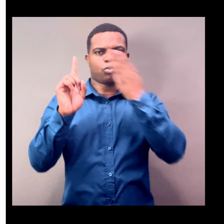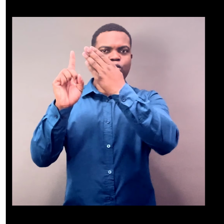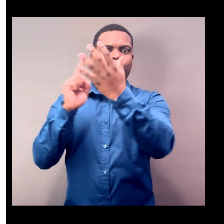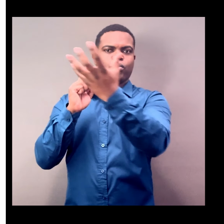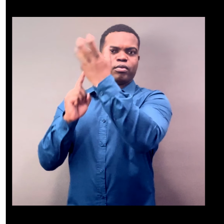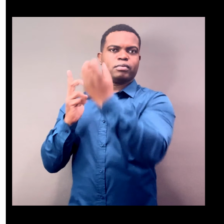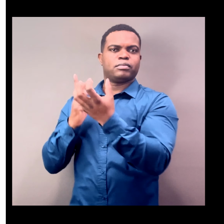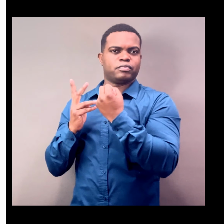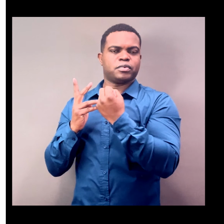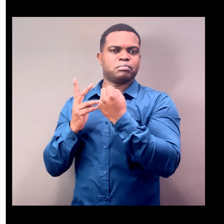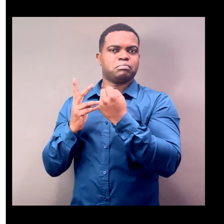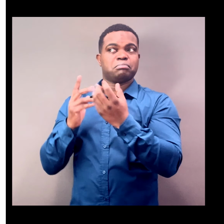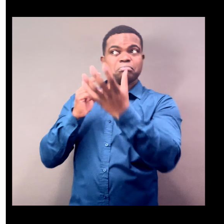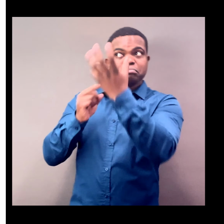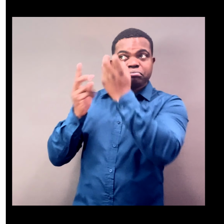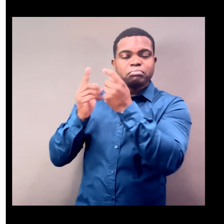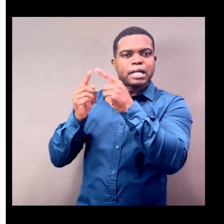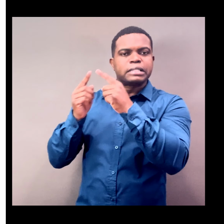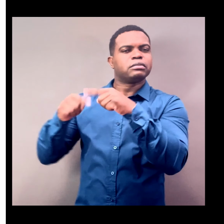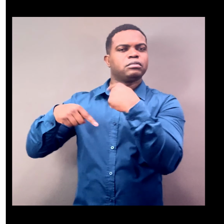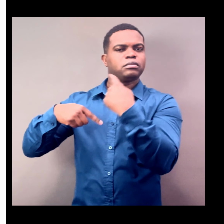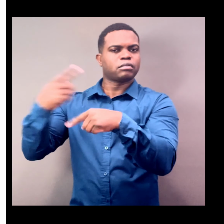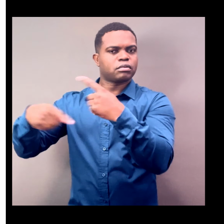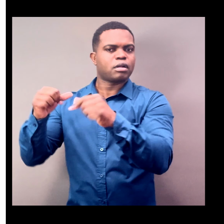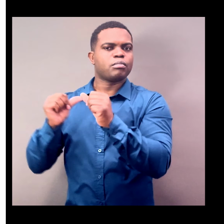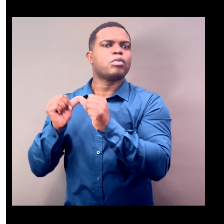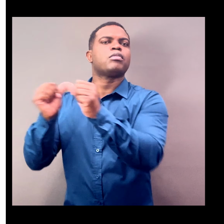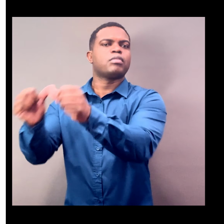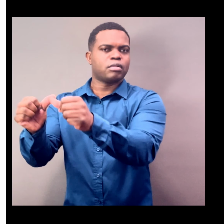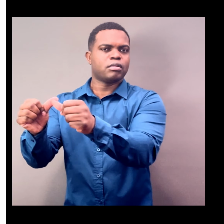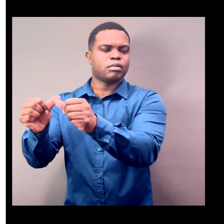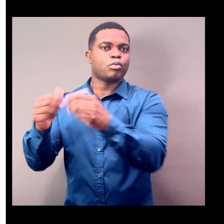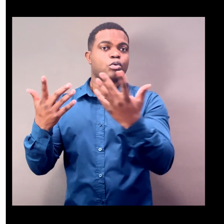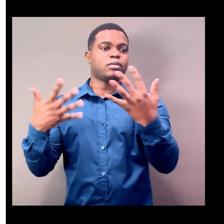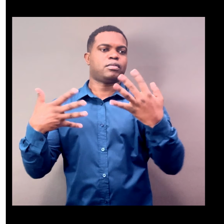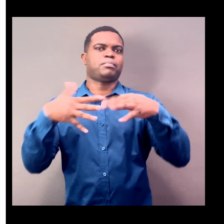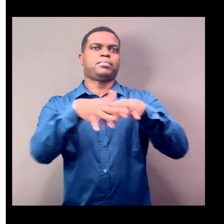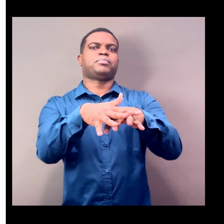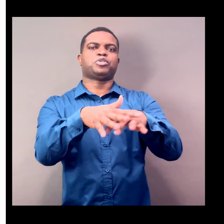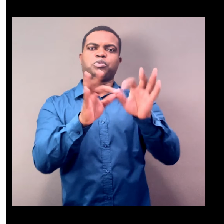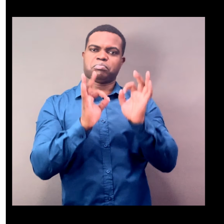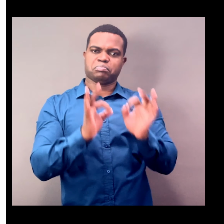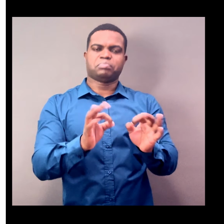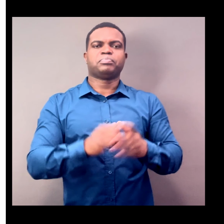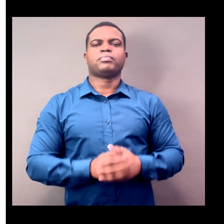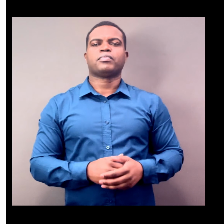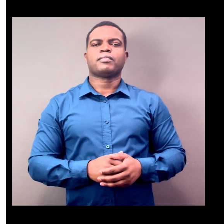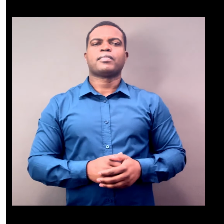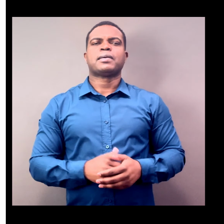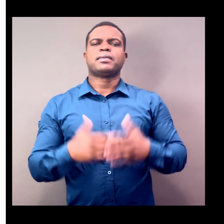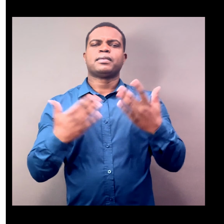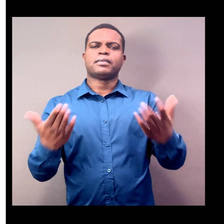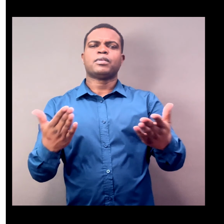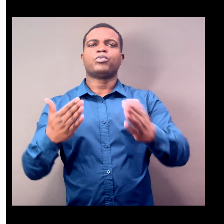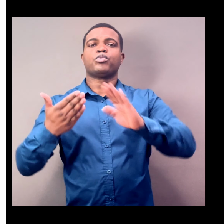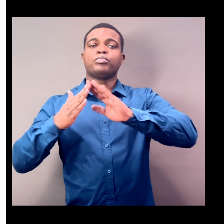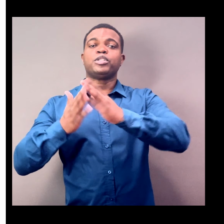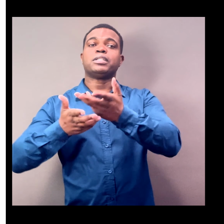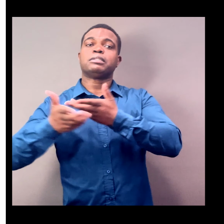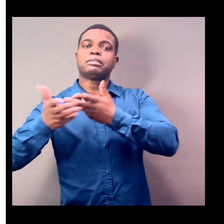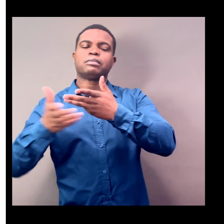a sustainable outcome or implementation. Now, the linking of community to